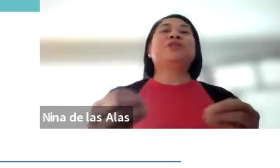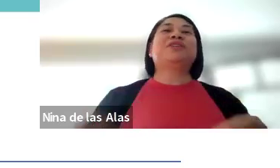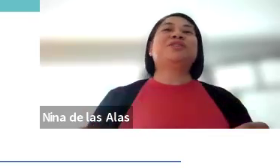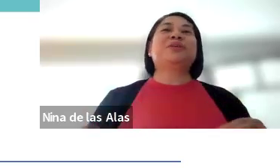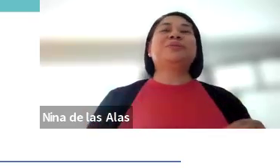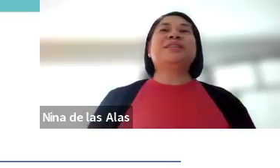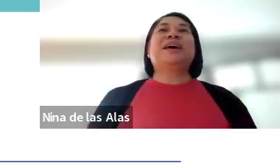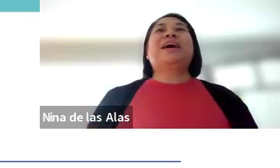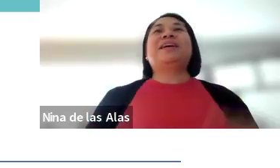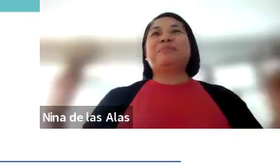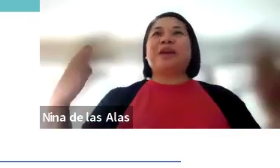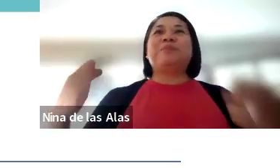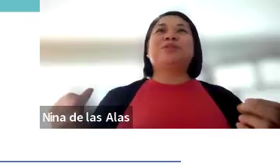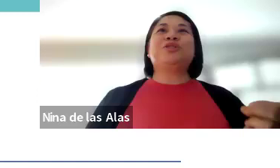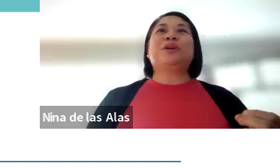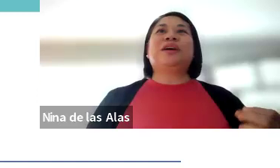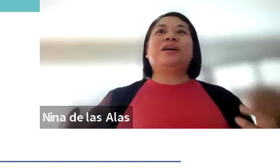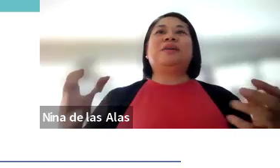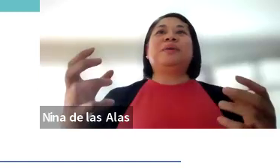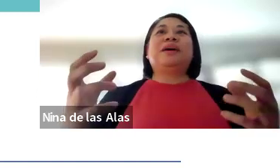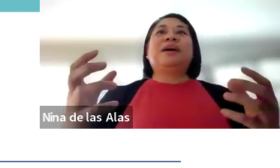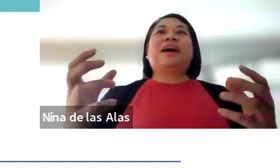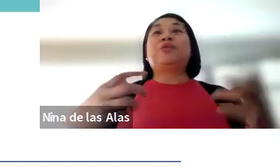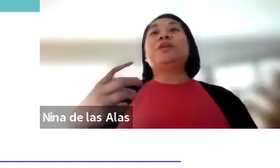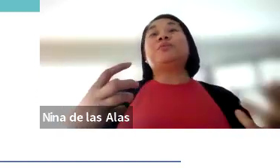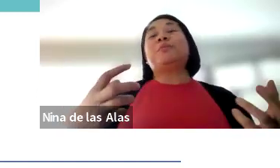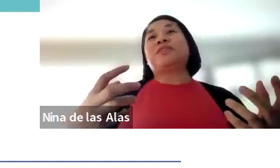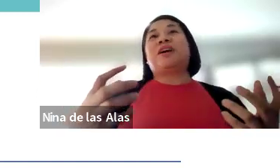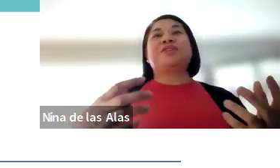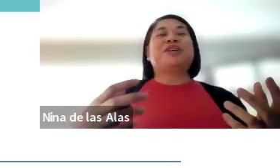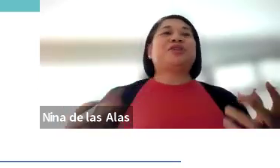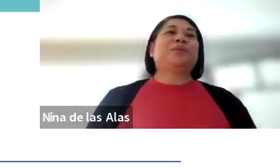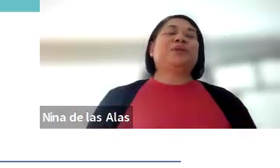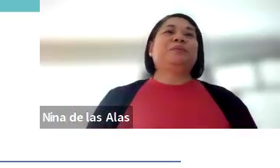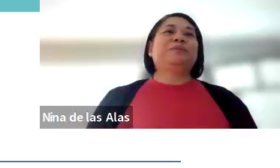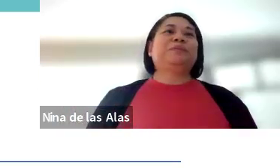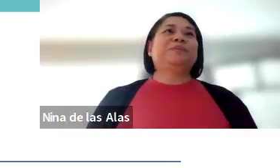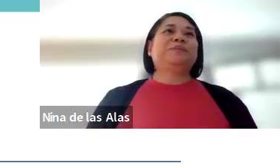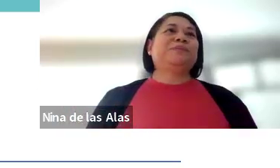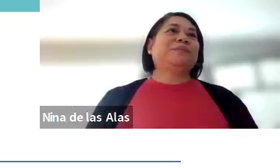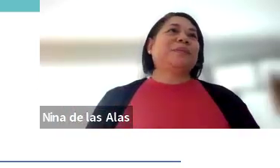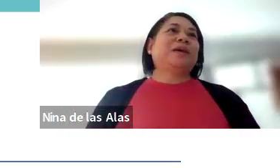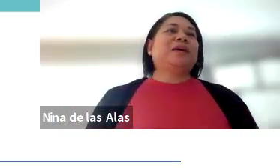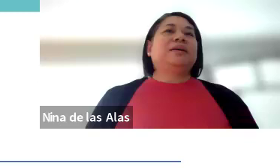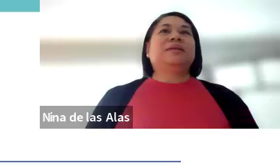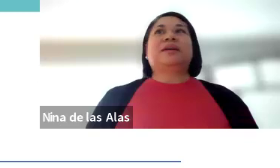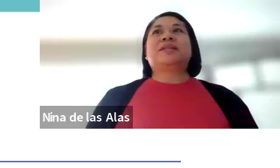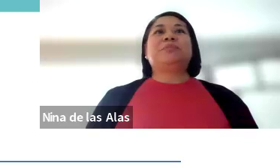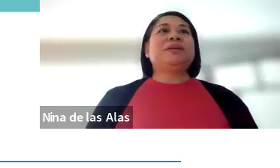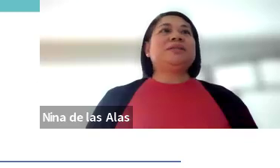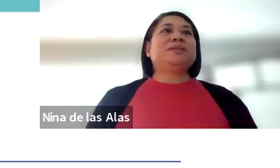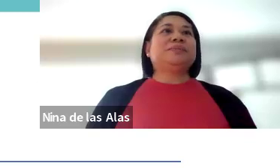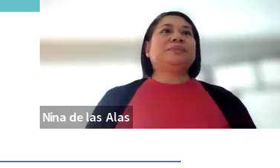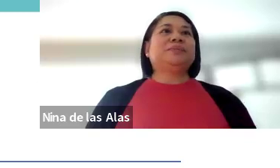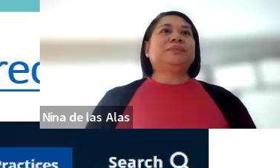So we hope to get to those and be able to have a really robust conversation with you. Next